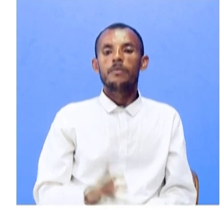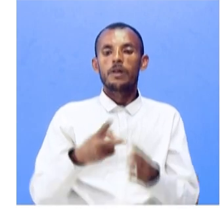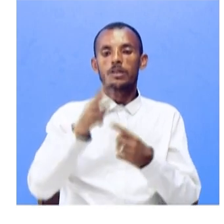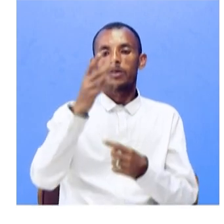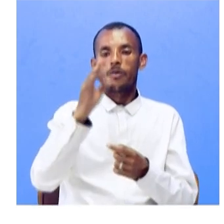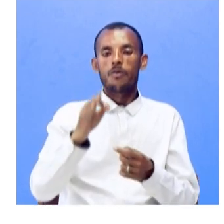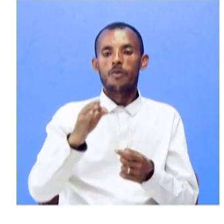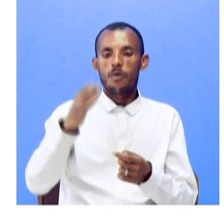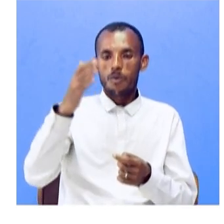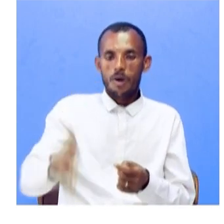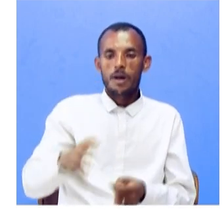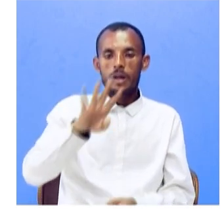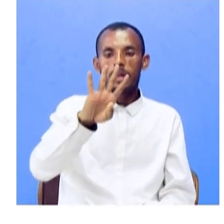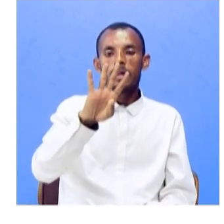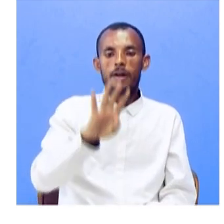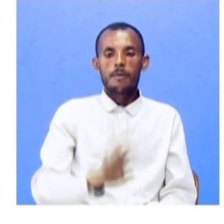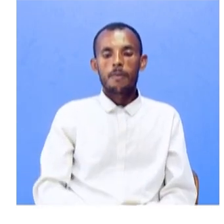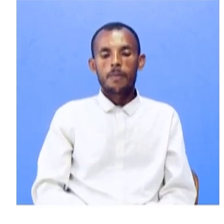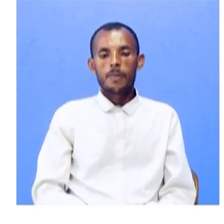a quadrilateral